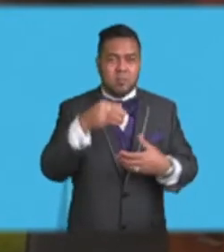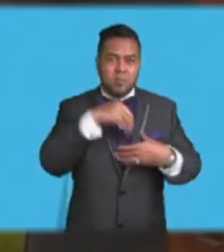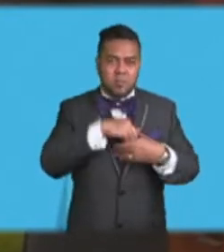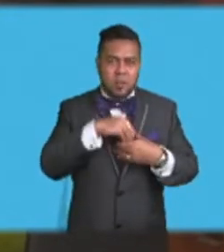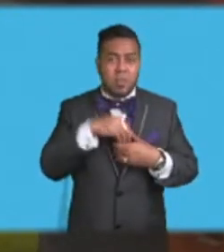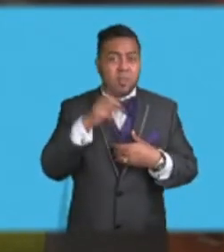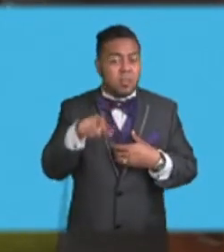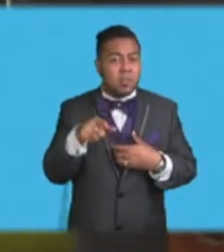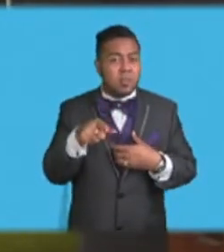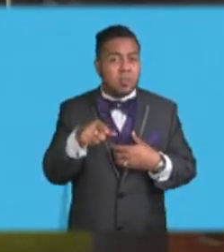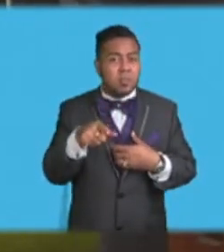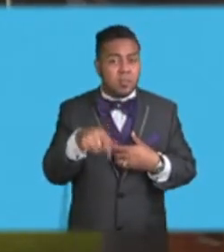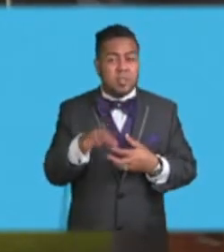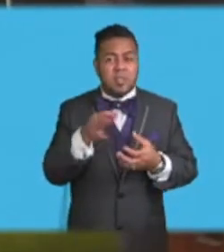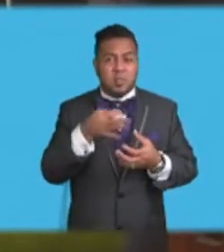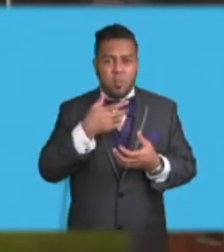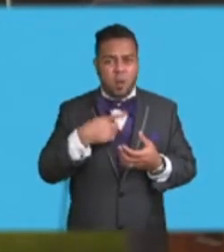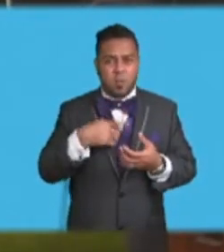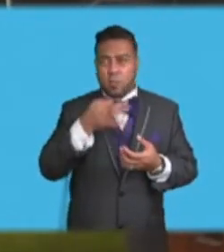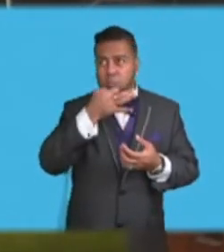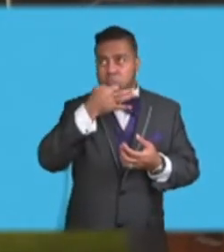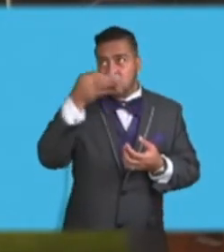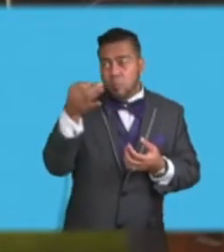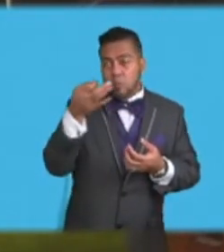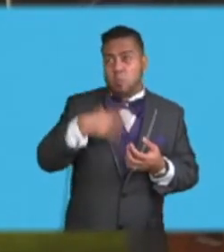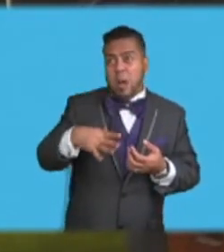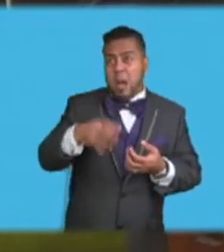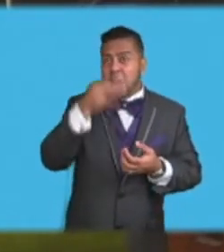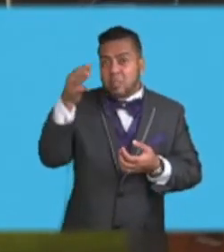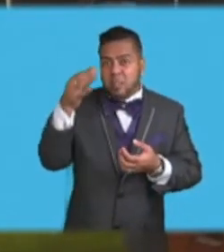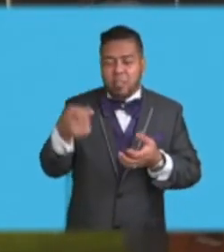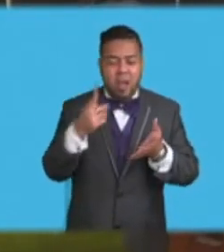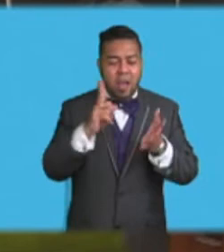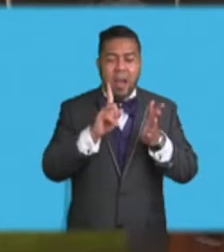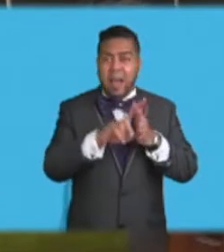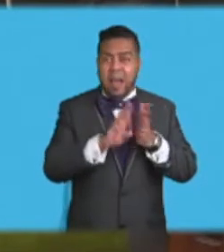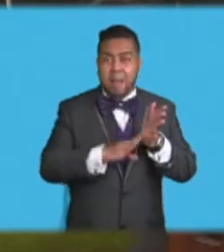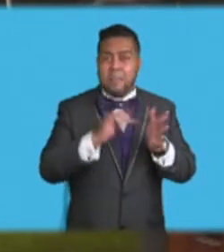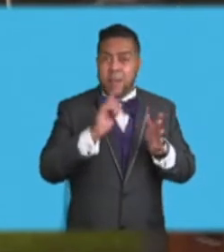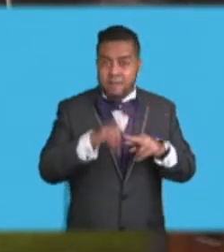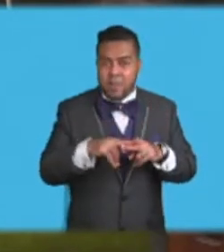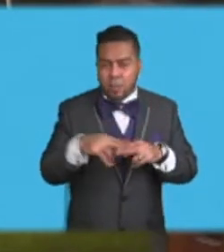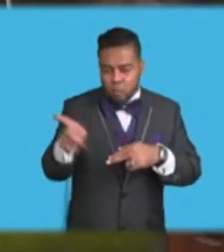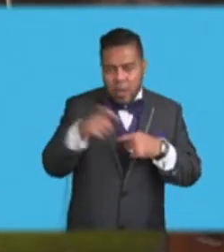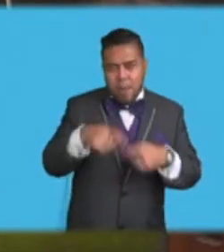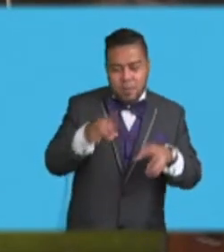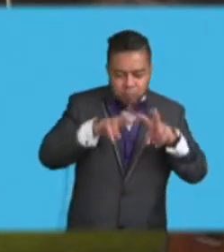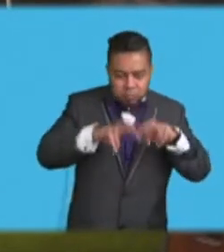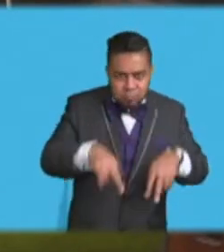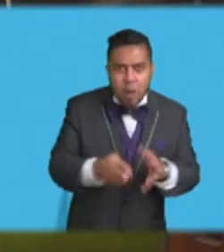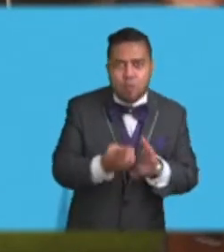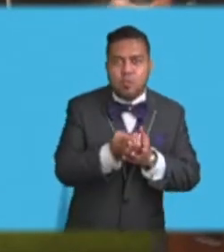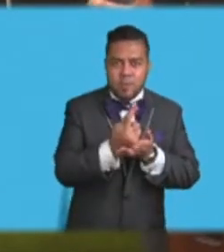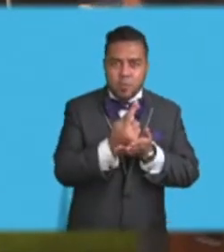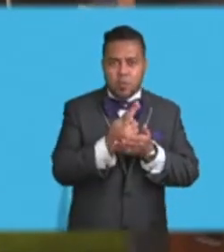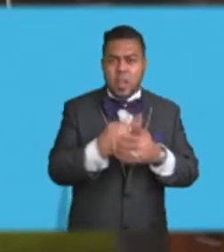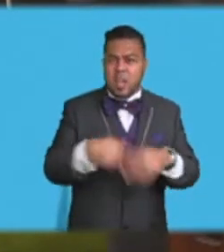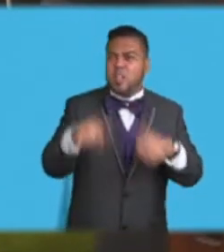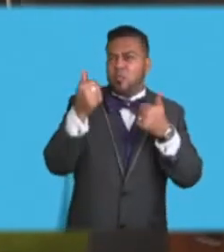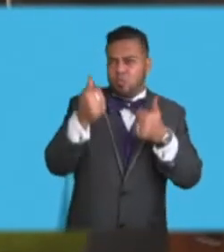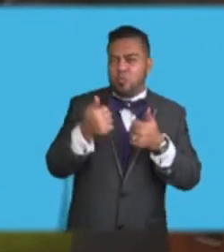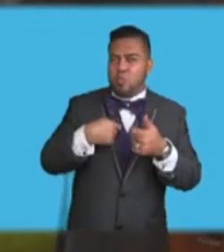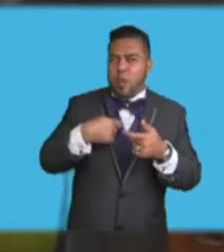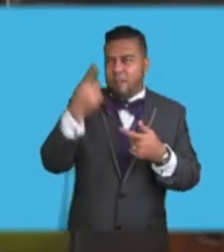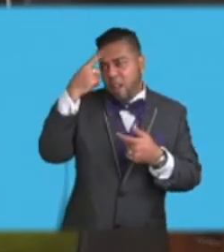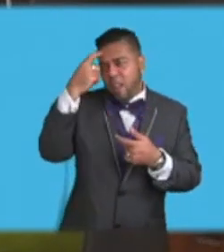precisely the reason for requesting the IMF to undertake a review of the stability of Fiji's financial sector. It's always good to get a